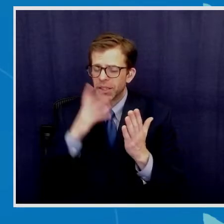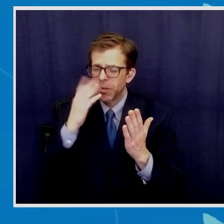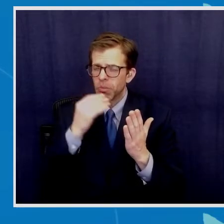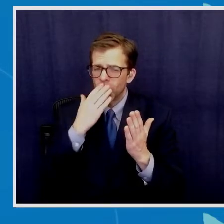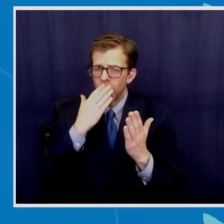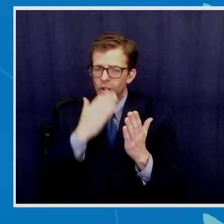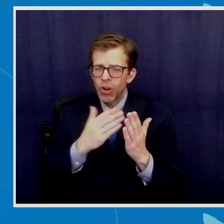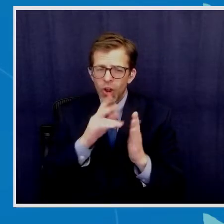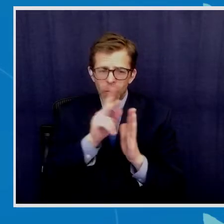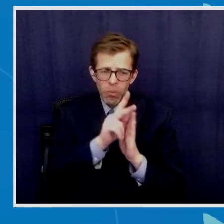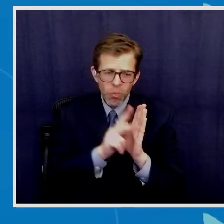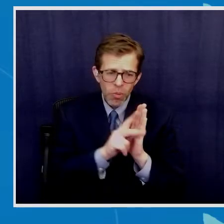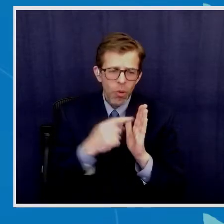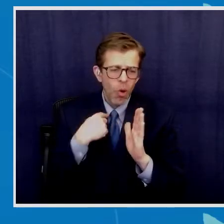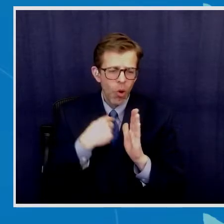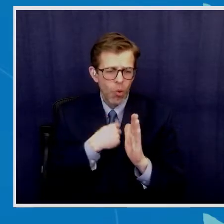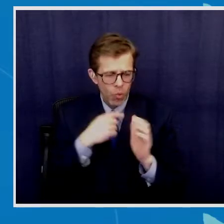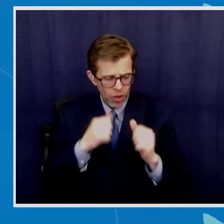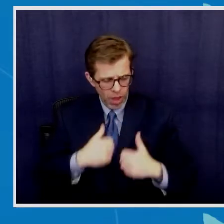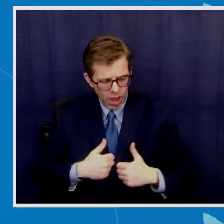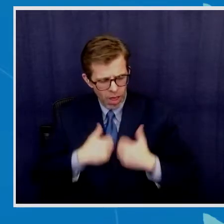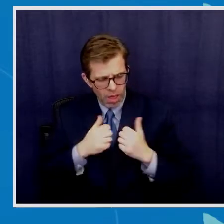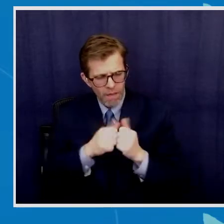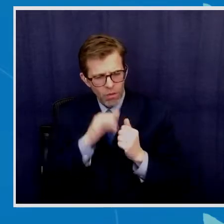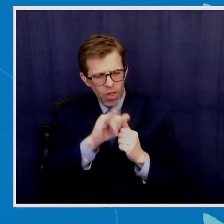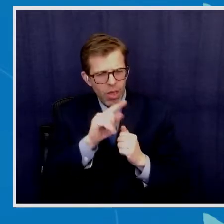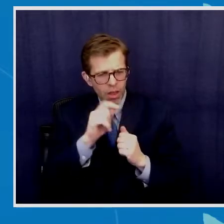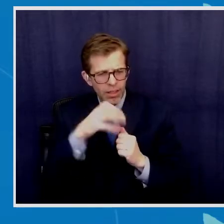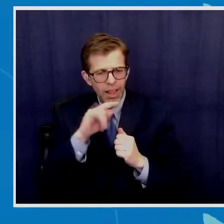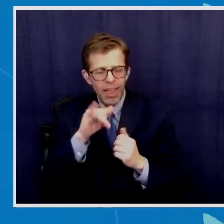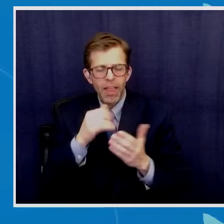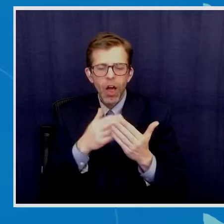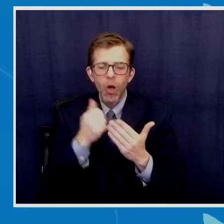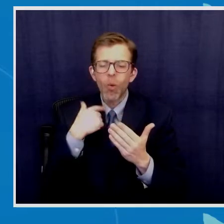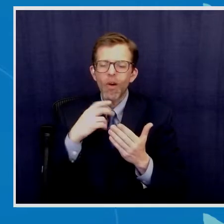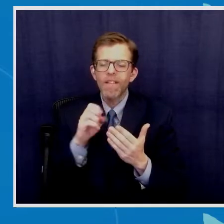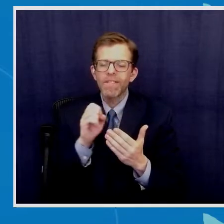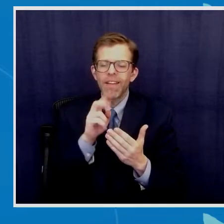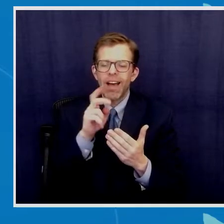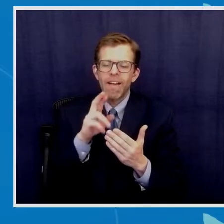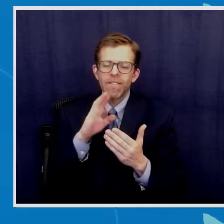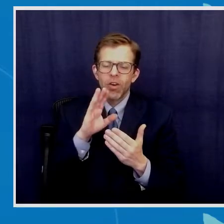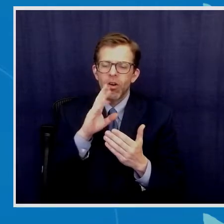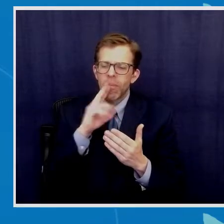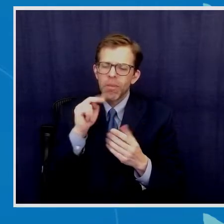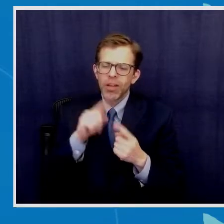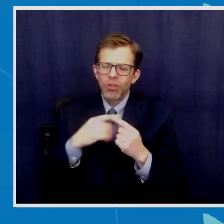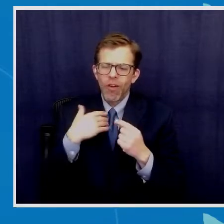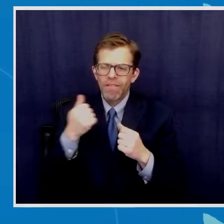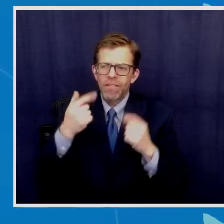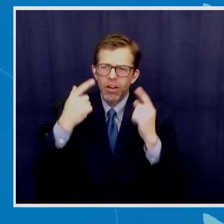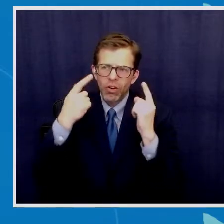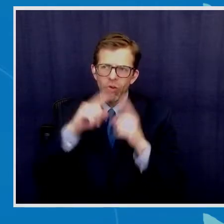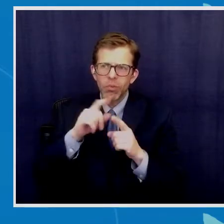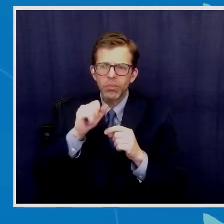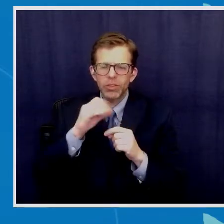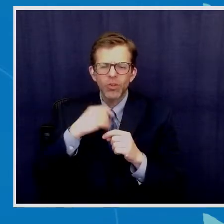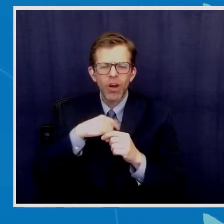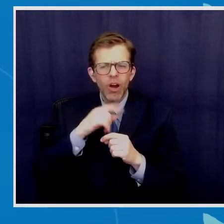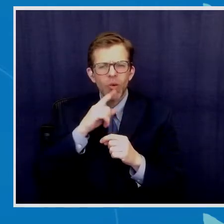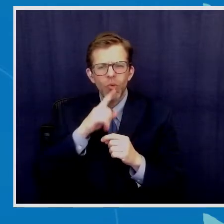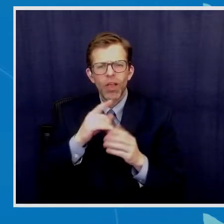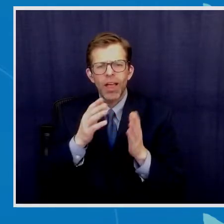with this text. It is the closest that we've ever been to have an agreement. So I really ask